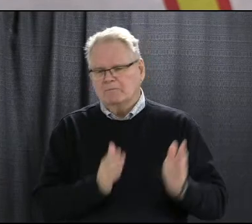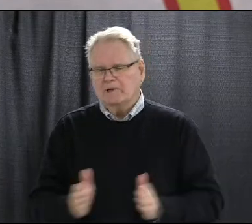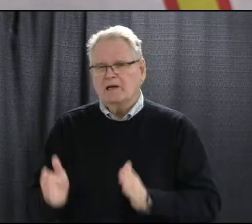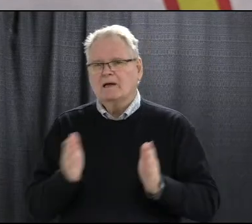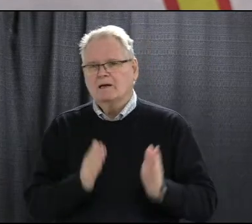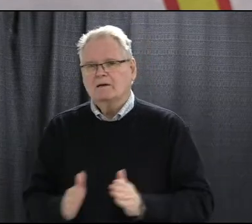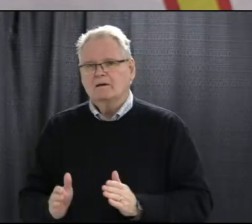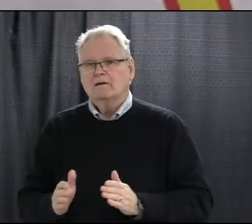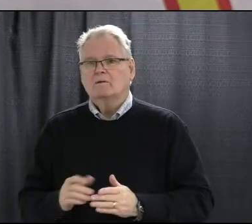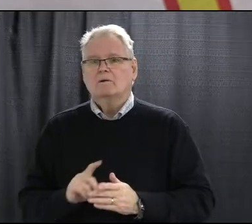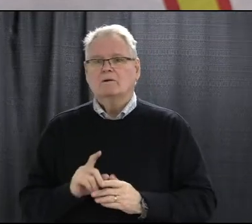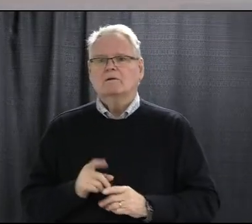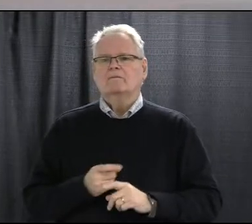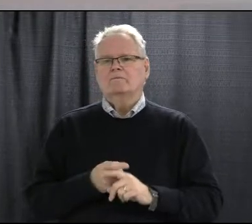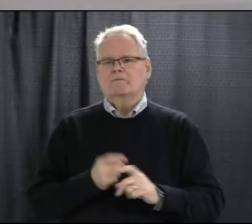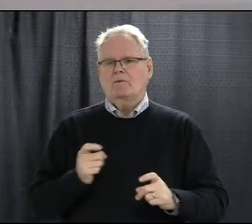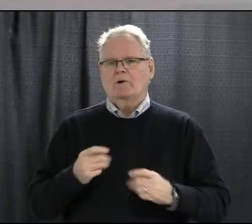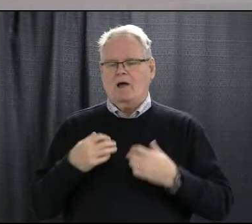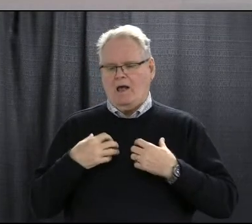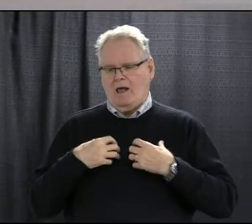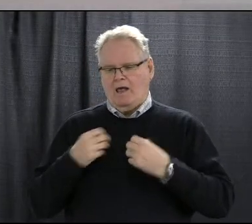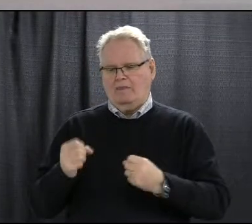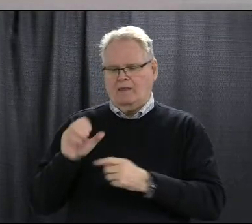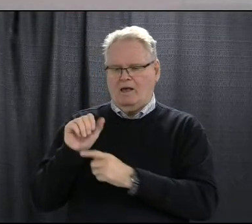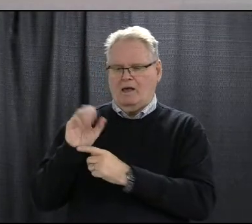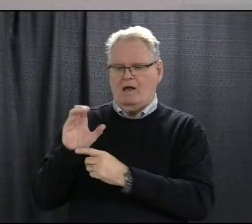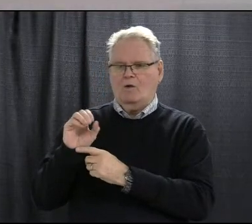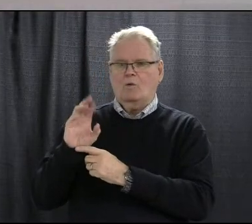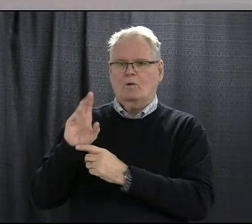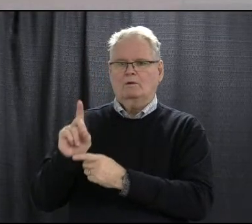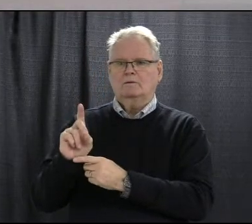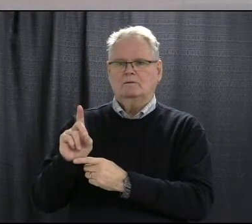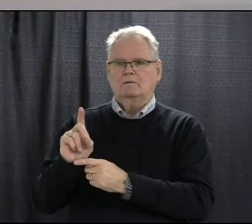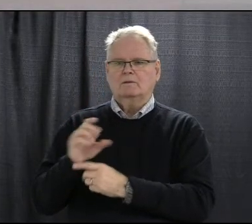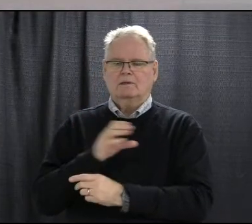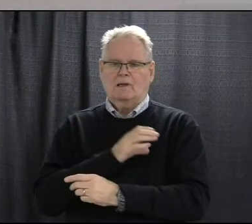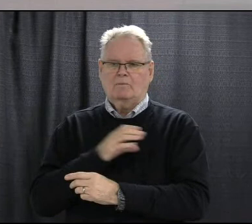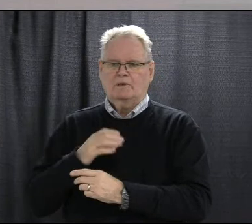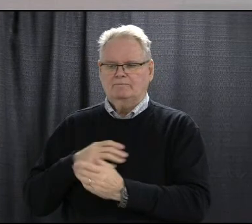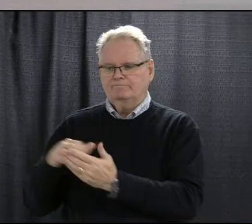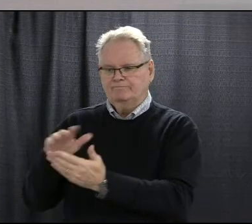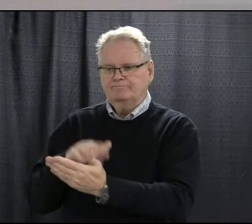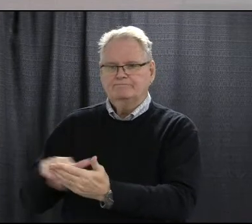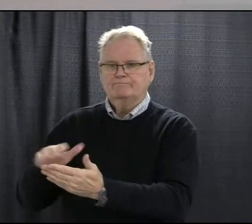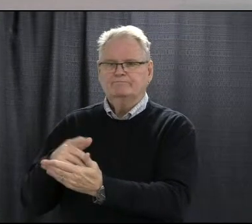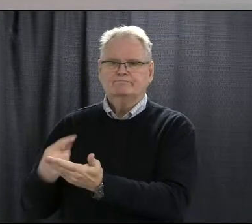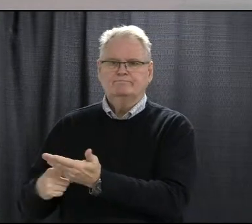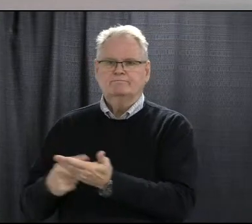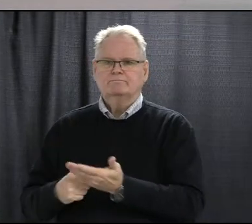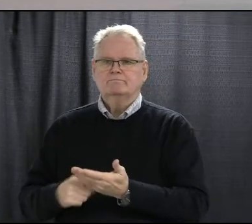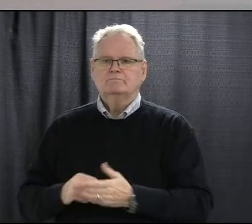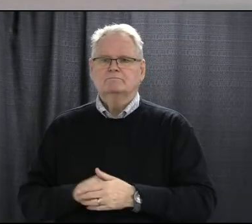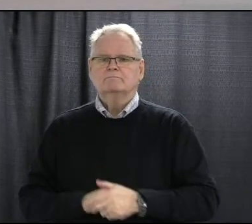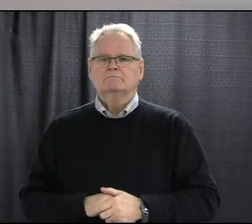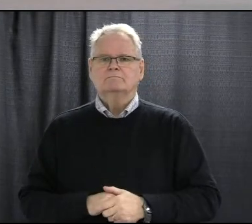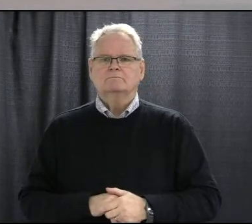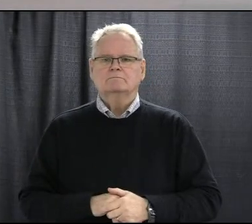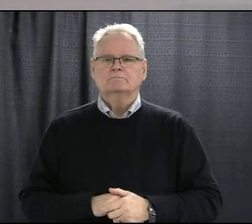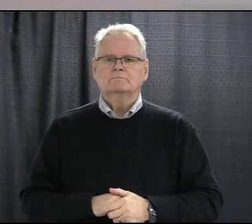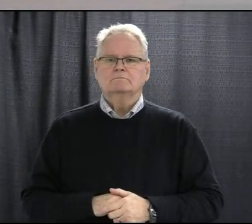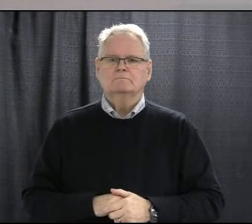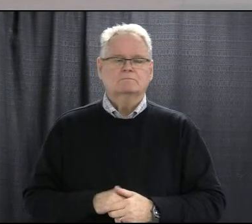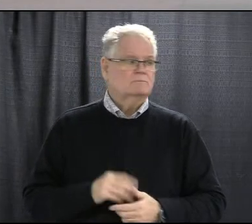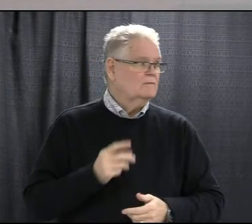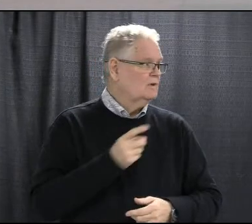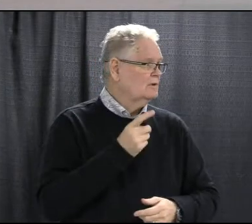Accord. I might add to that really in terms of this is a challenge of integrating